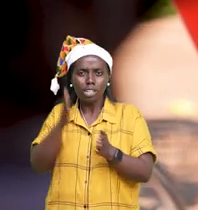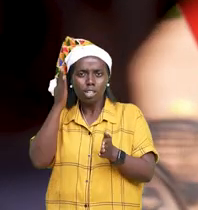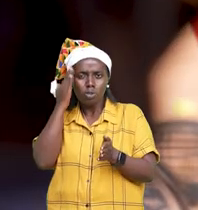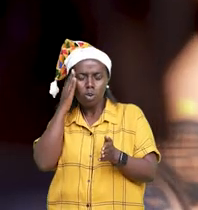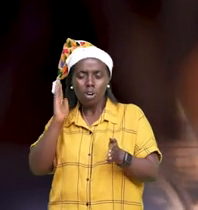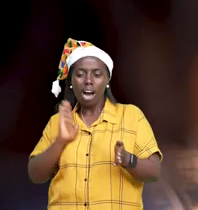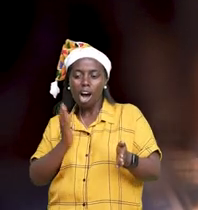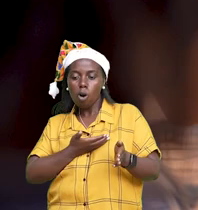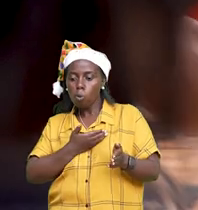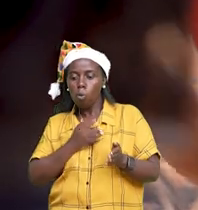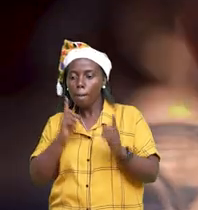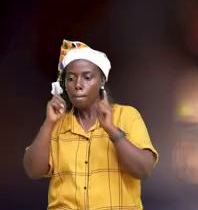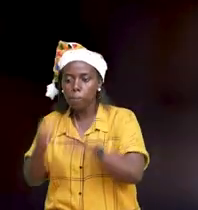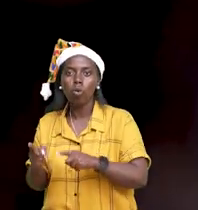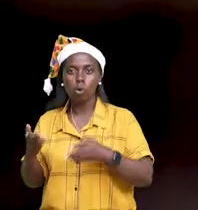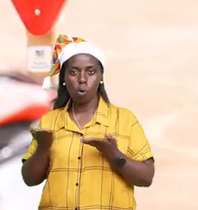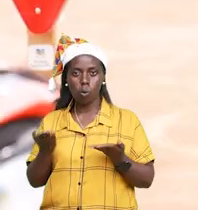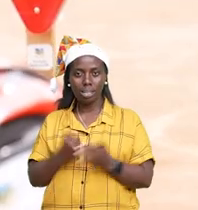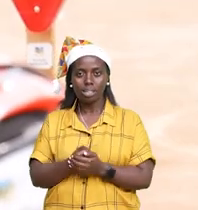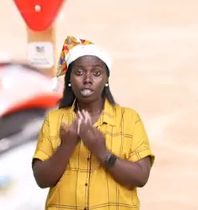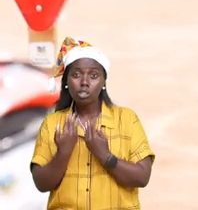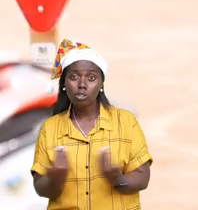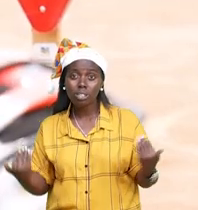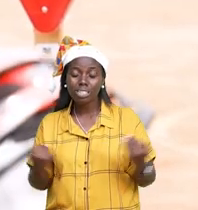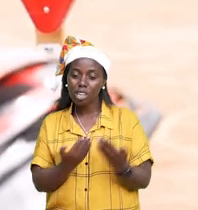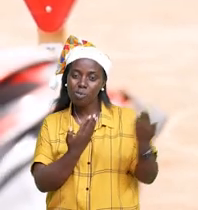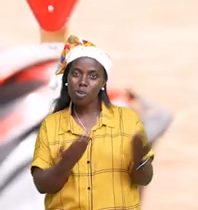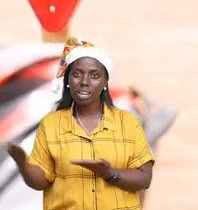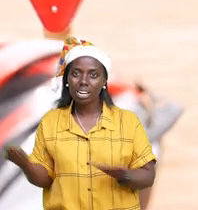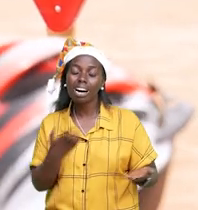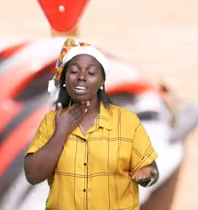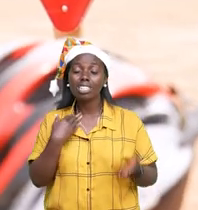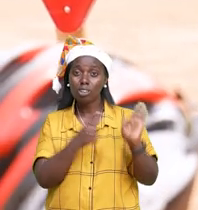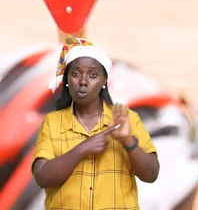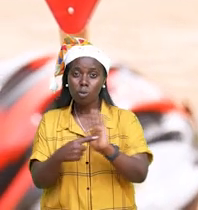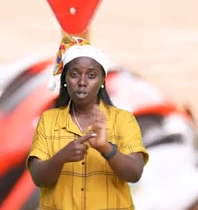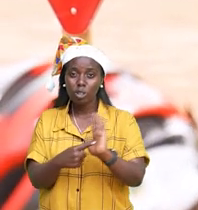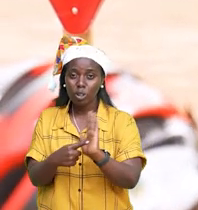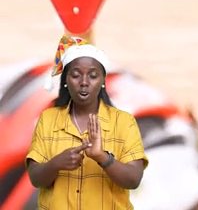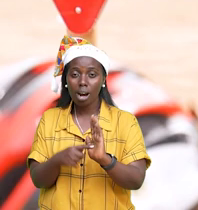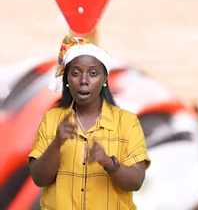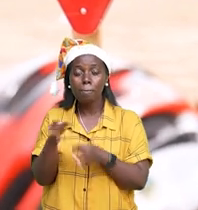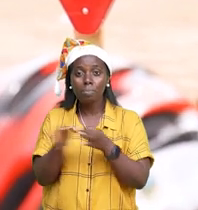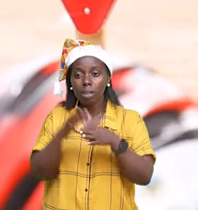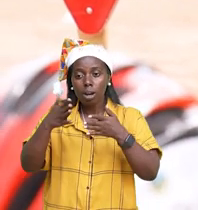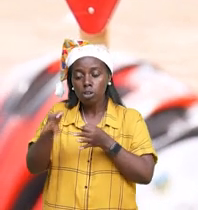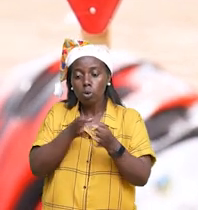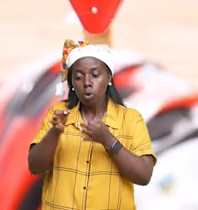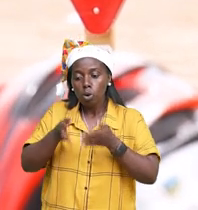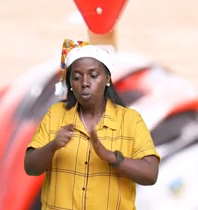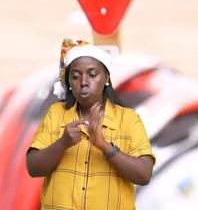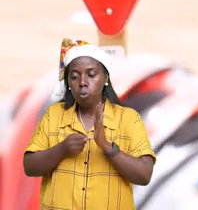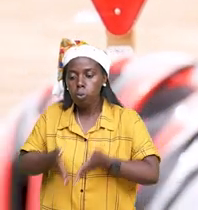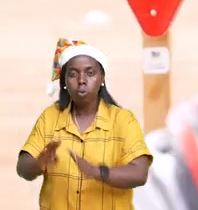know our head destination. Children, welcome. I'm going to show you the meaning of the road